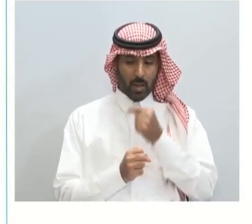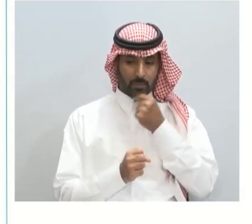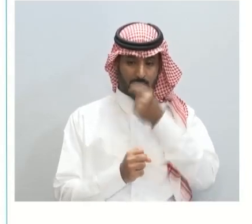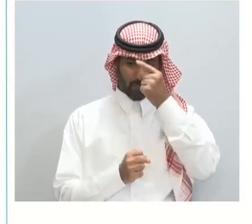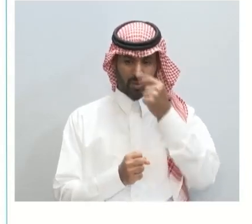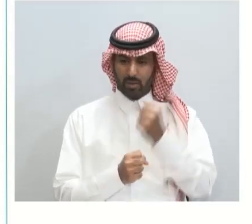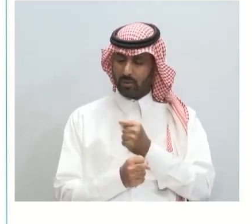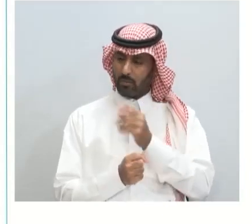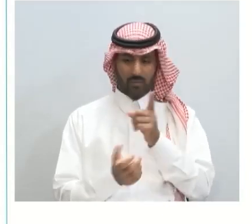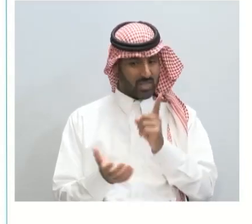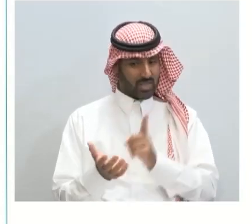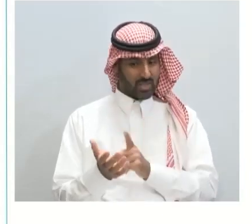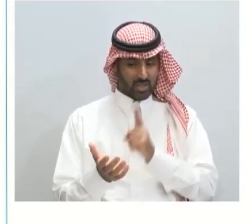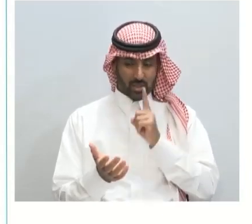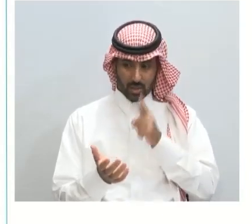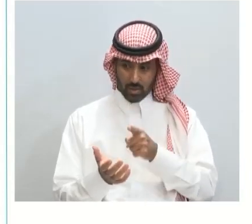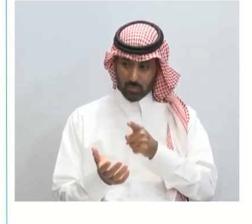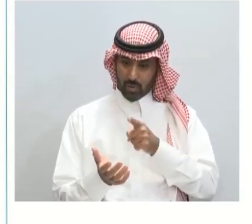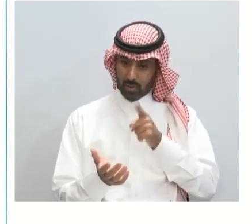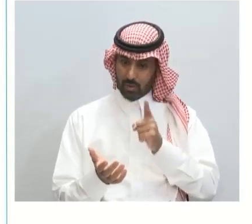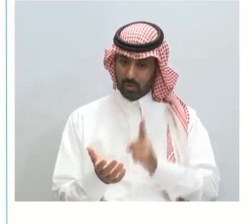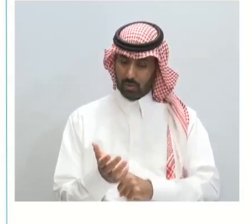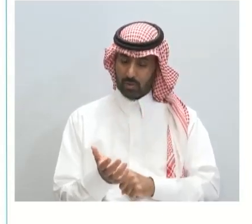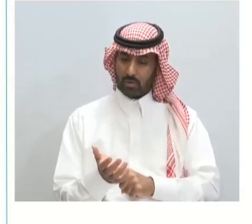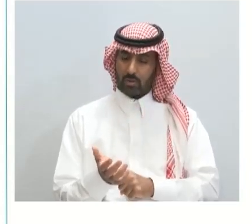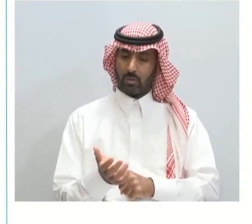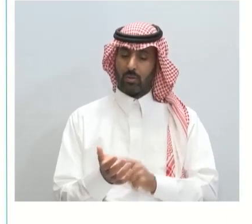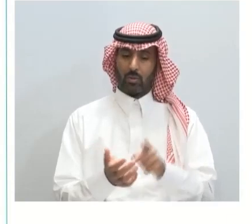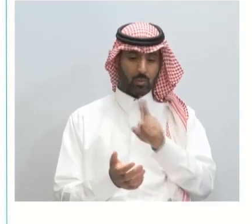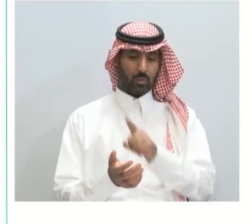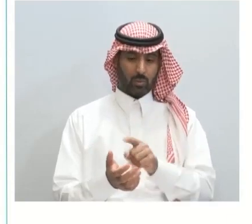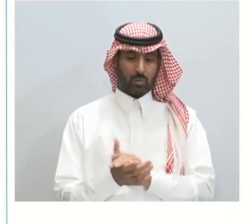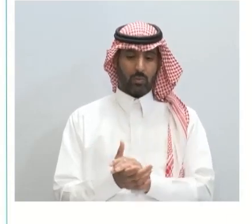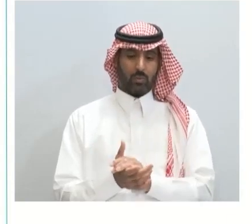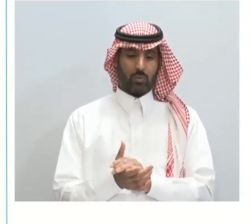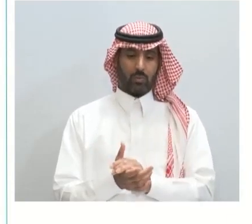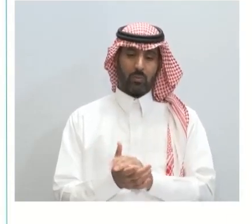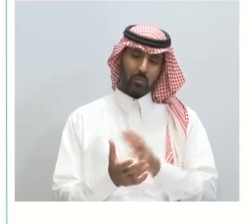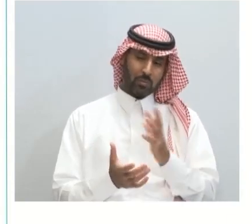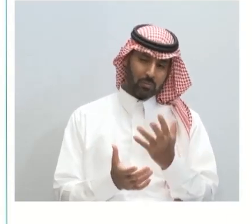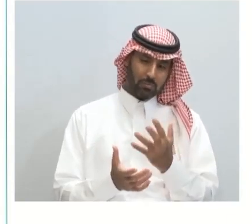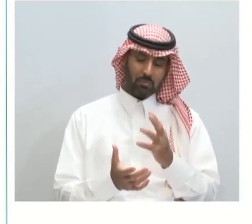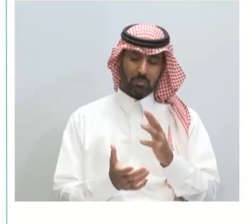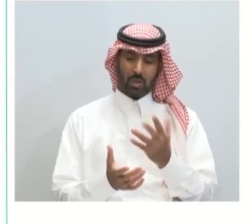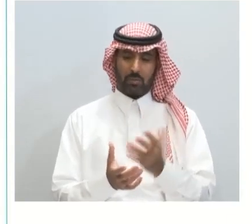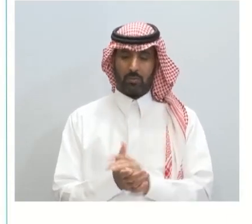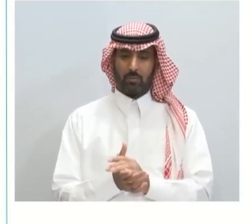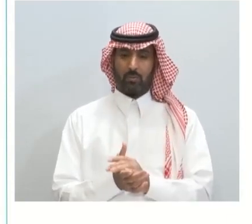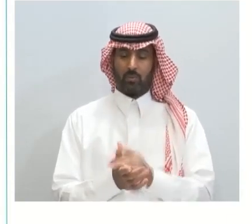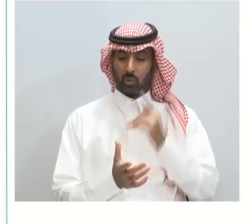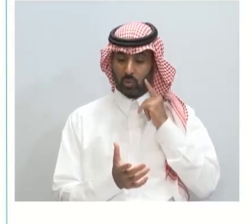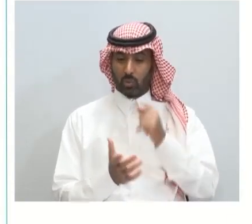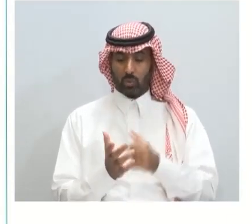is doubtful. So, when you say, when you describe something as questionable, it means that you doubt it. Doubtful. You